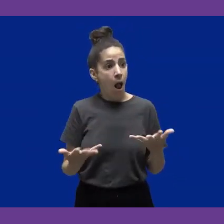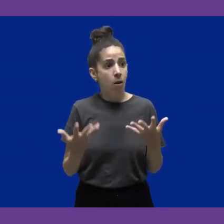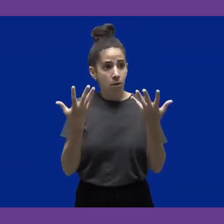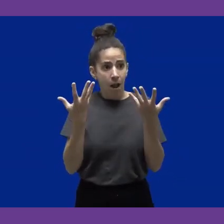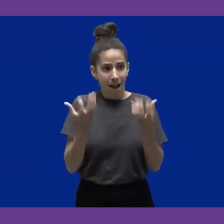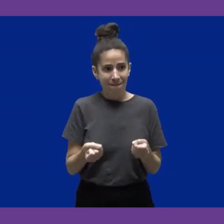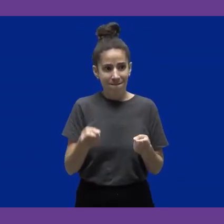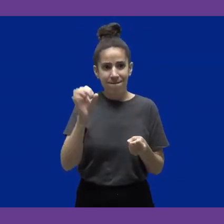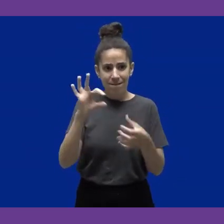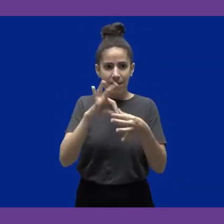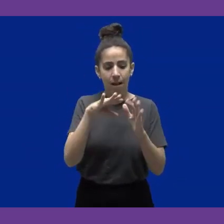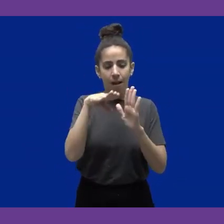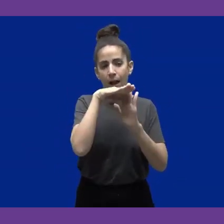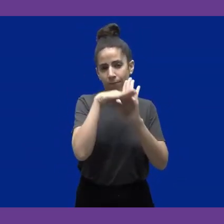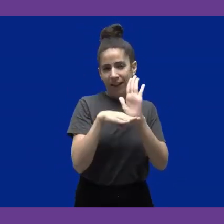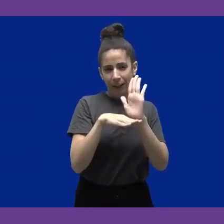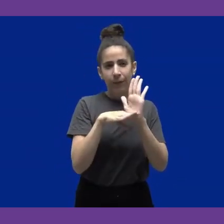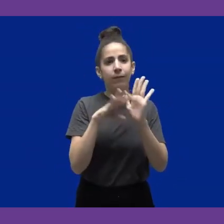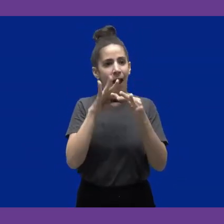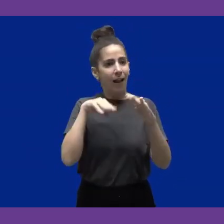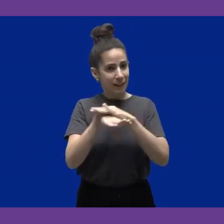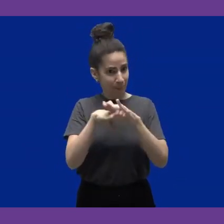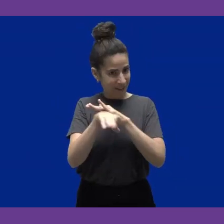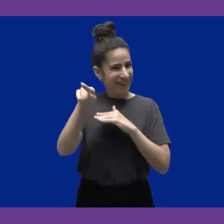But there are no specific requirements of the guidelines.